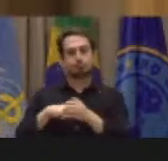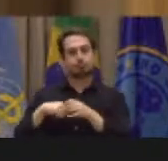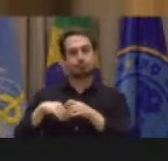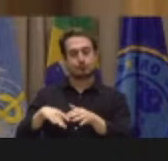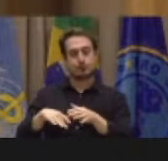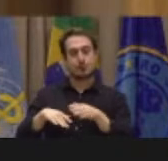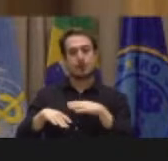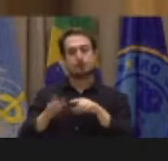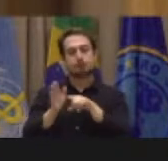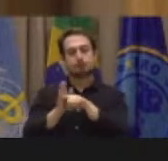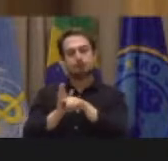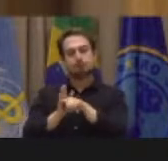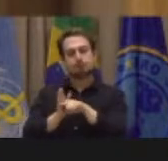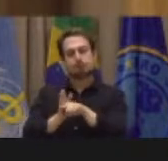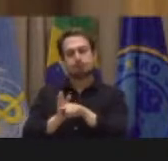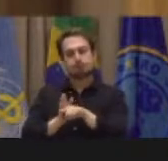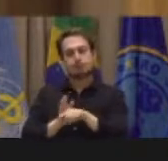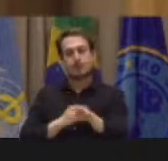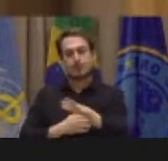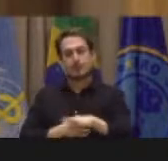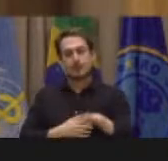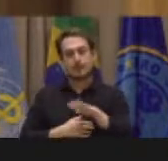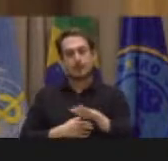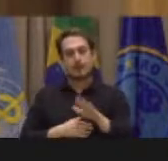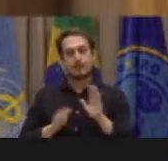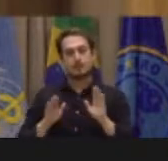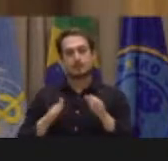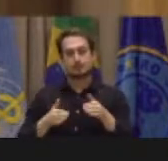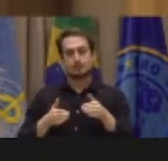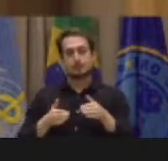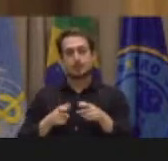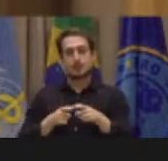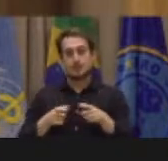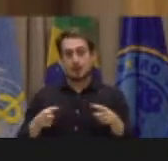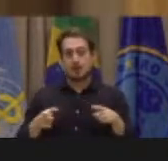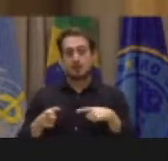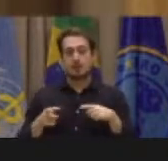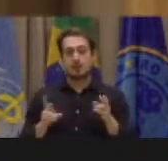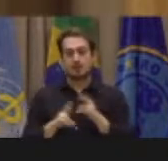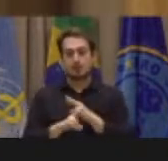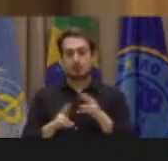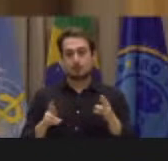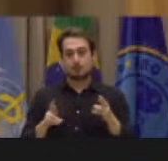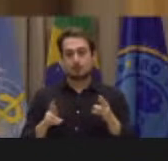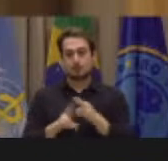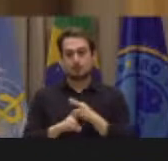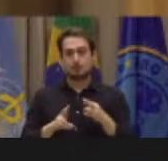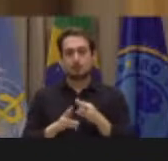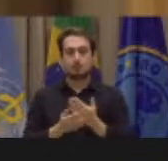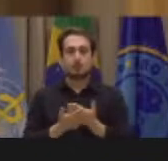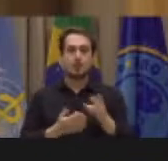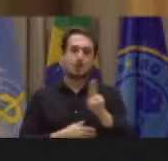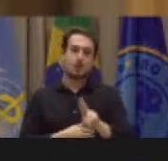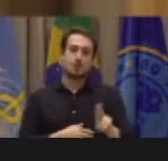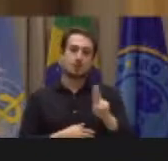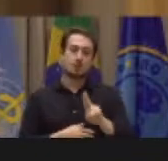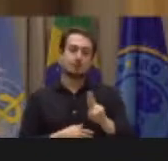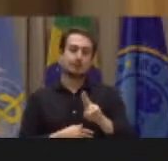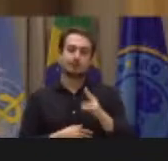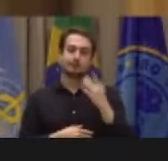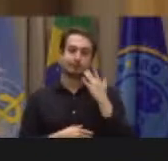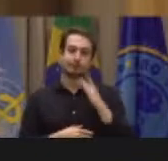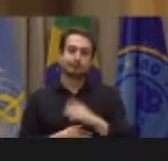hepatic problems and it was investigated, but I don't